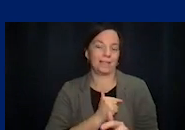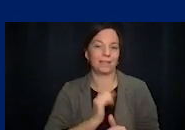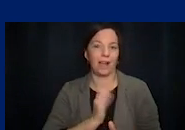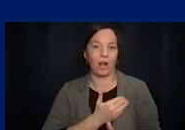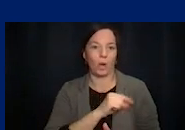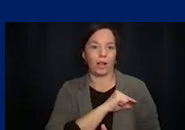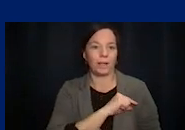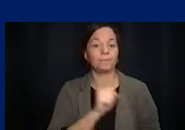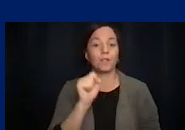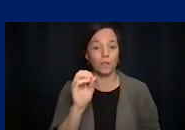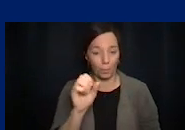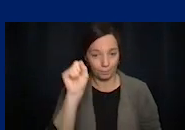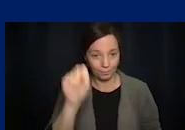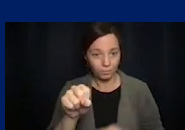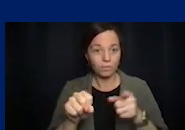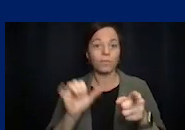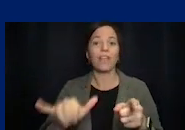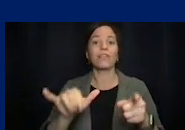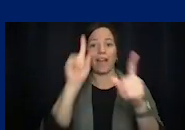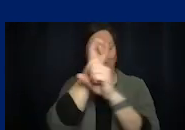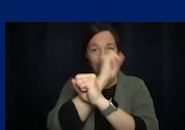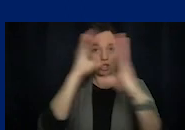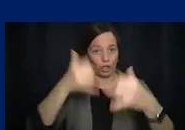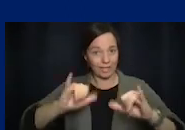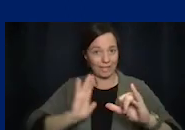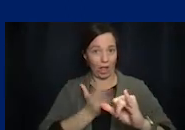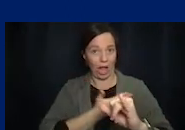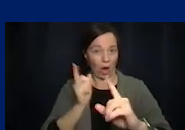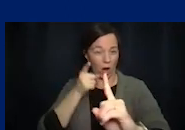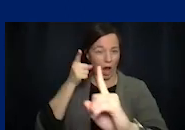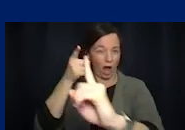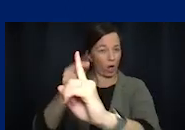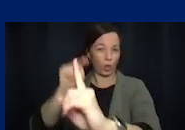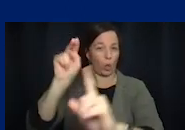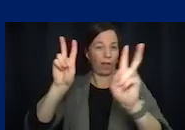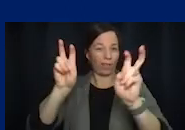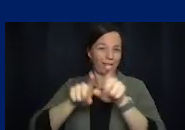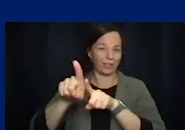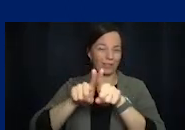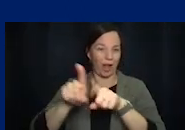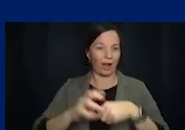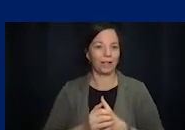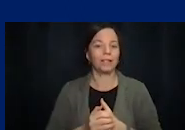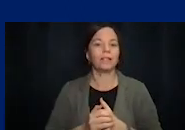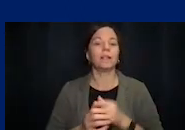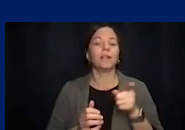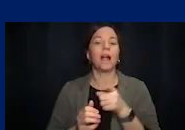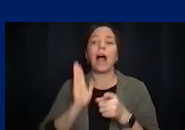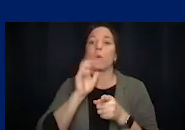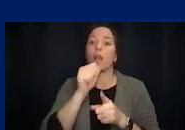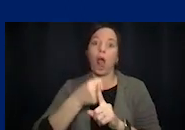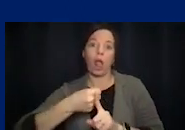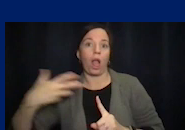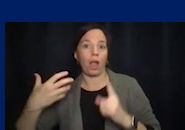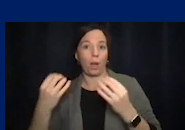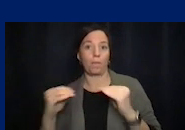North Star. We will continue to focus on the goals of the vision for success. I will not go over this today, but we